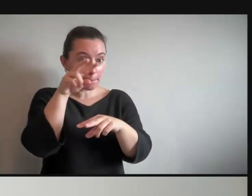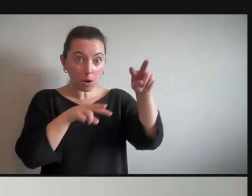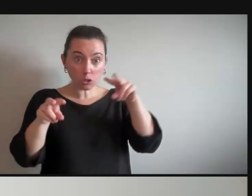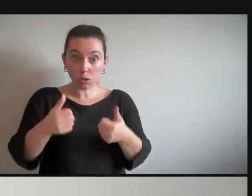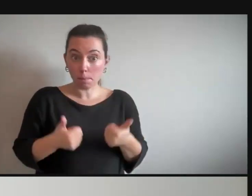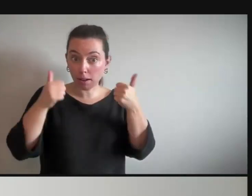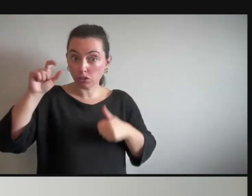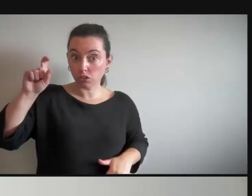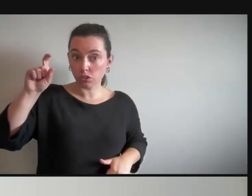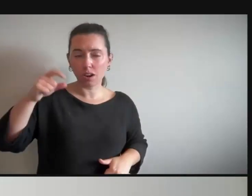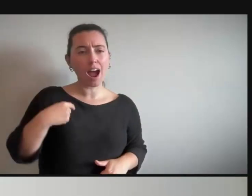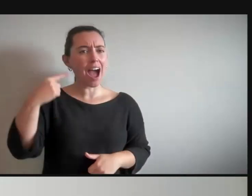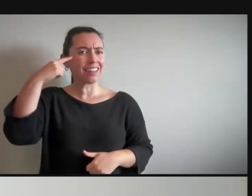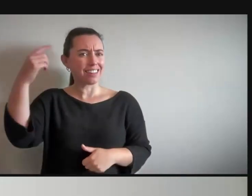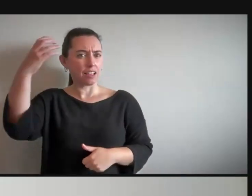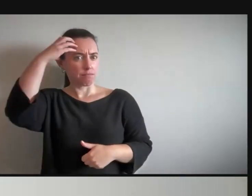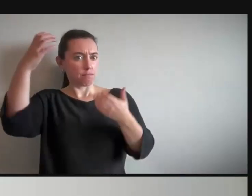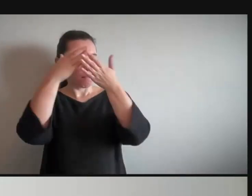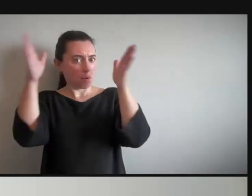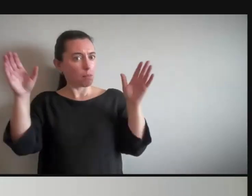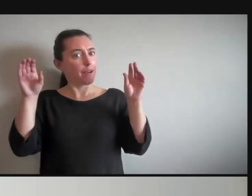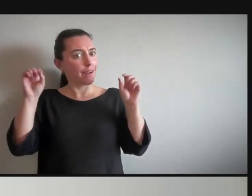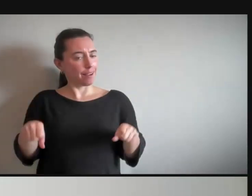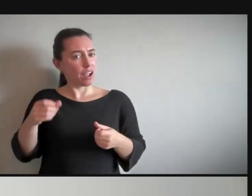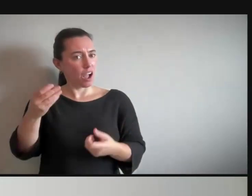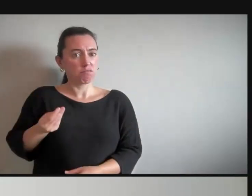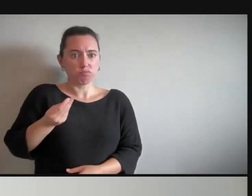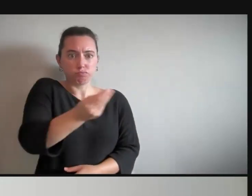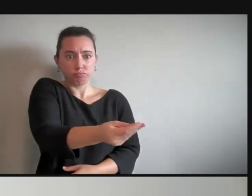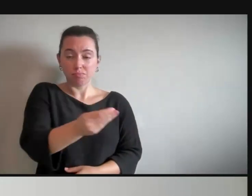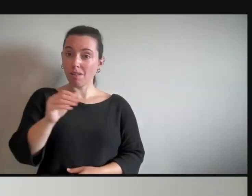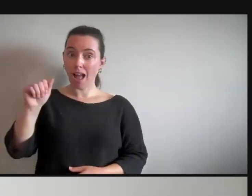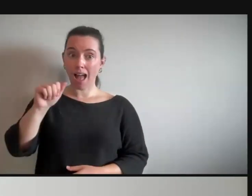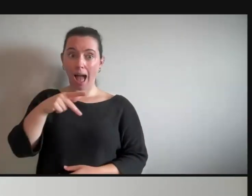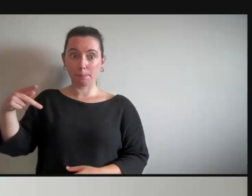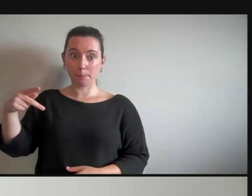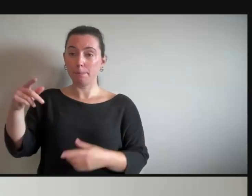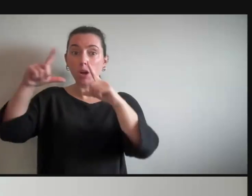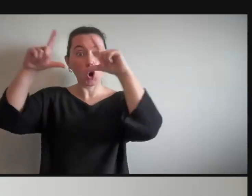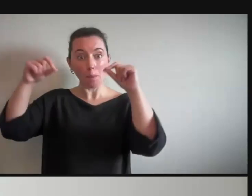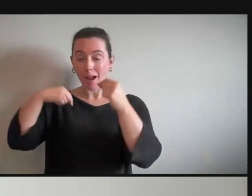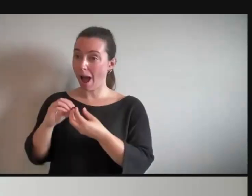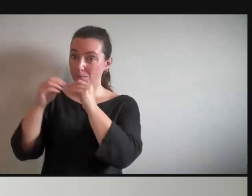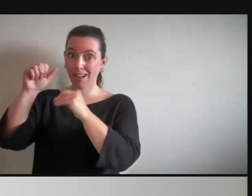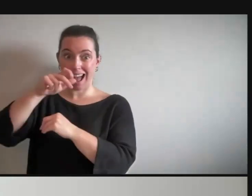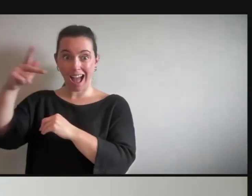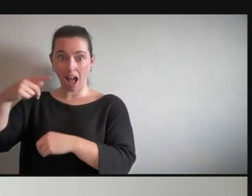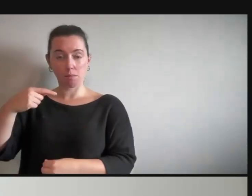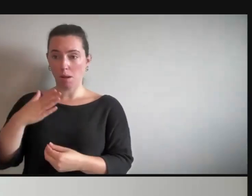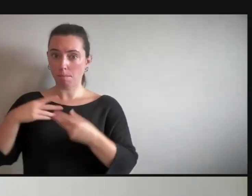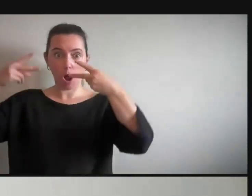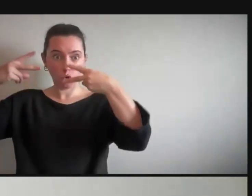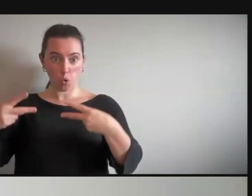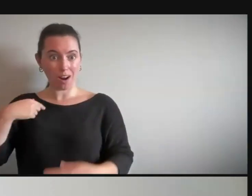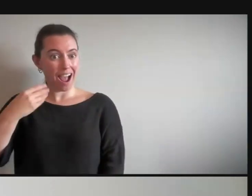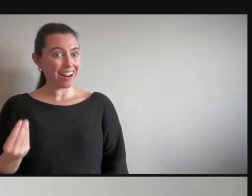sector bodies will be able to share the code of their apps with the monitoring agency, no? That would be